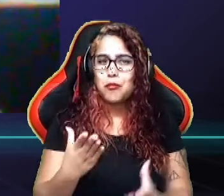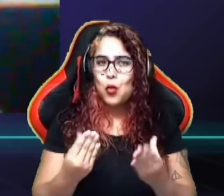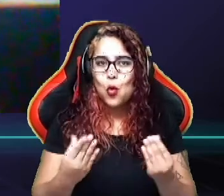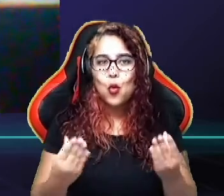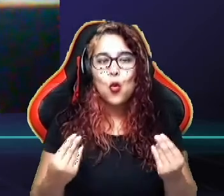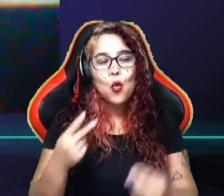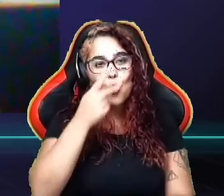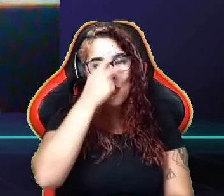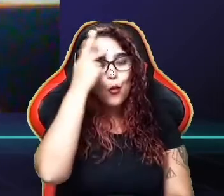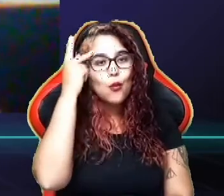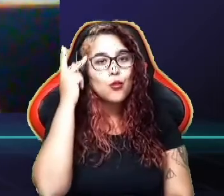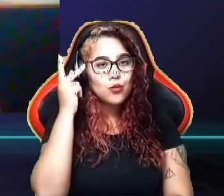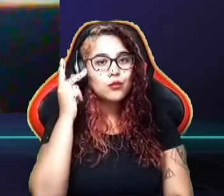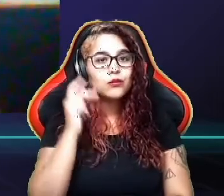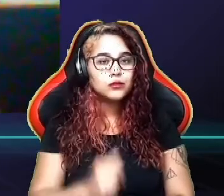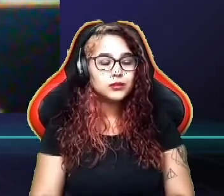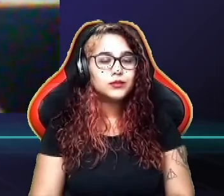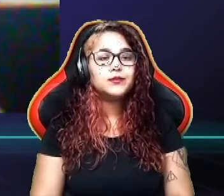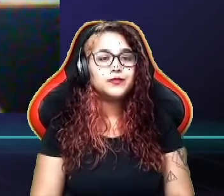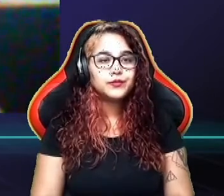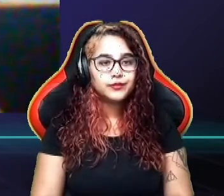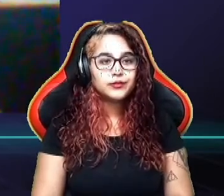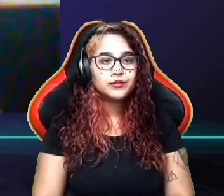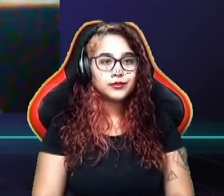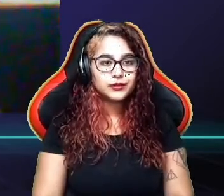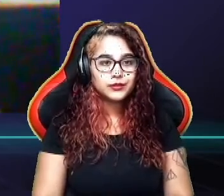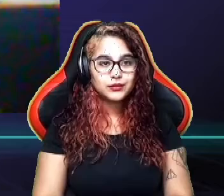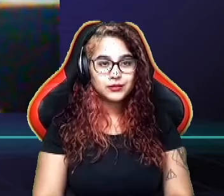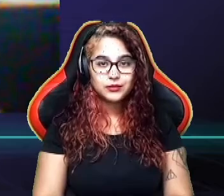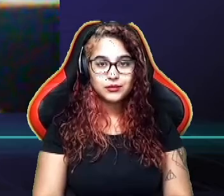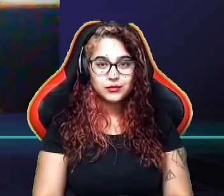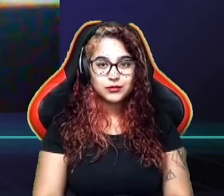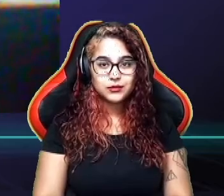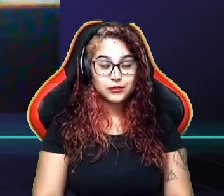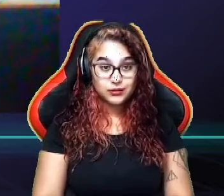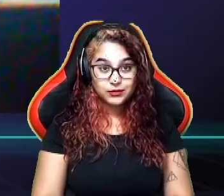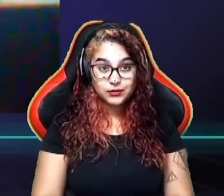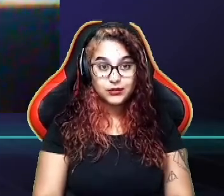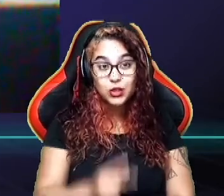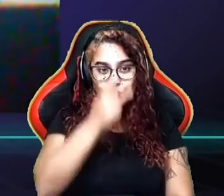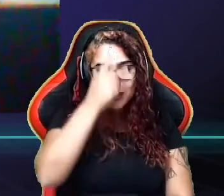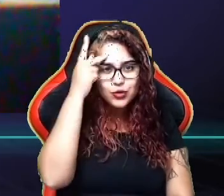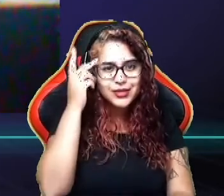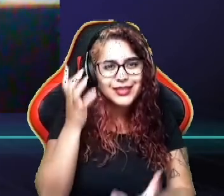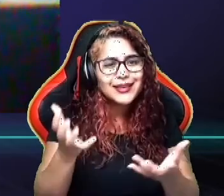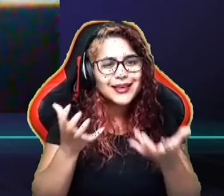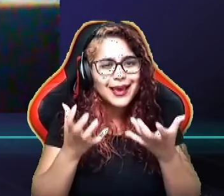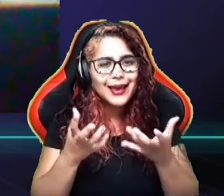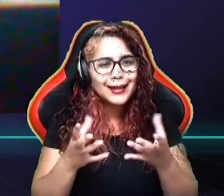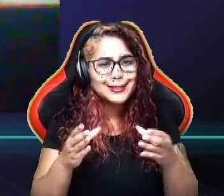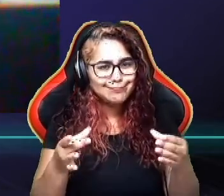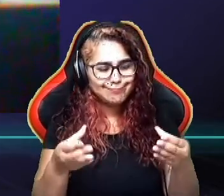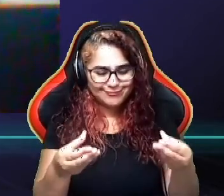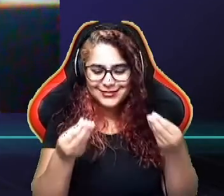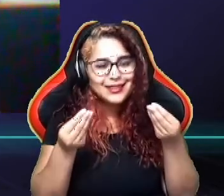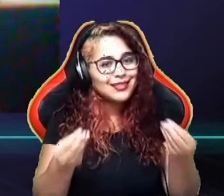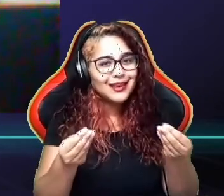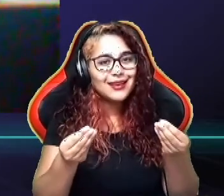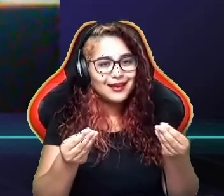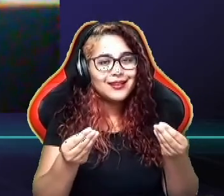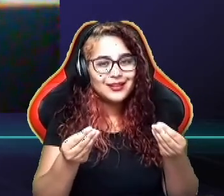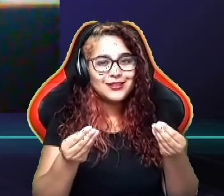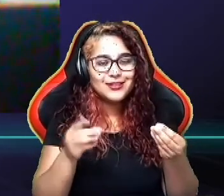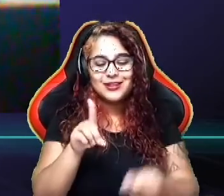And a lot of people are still interested in them. people who want to have